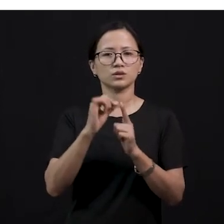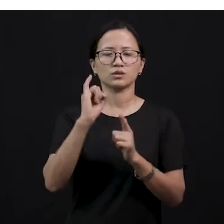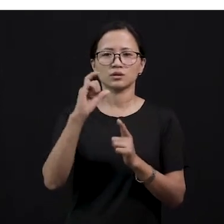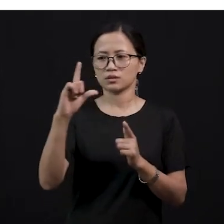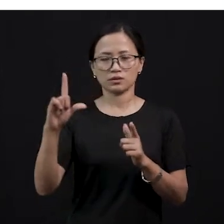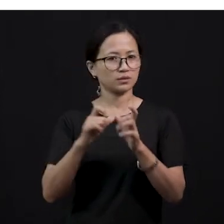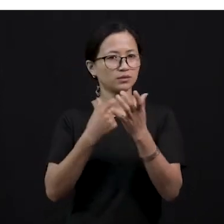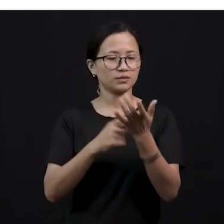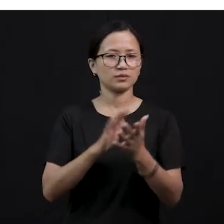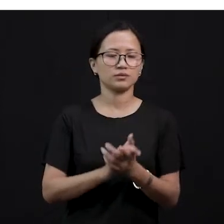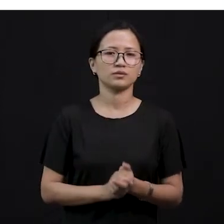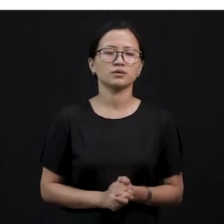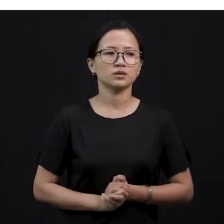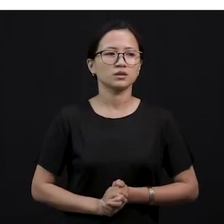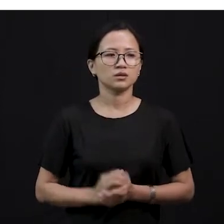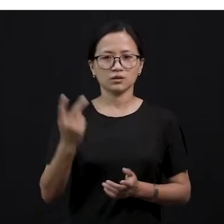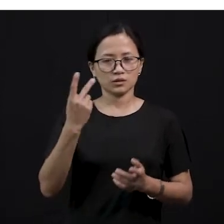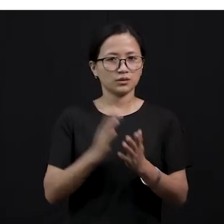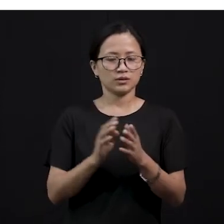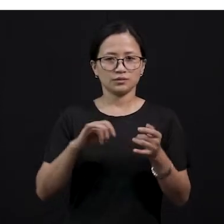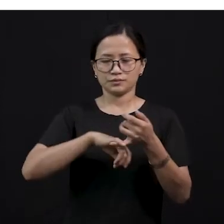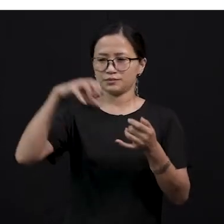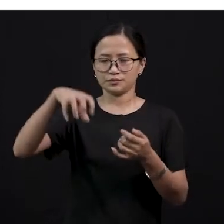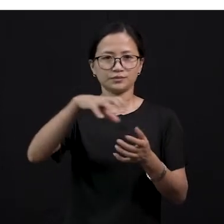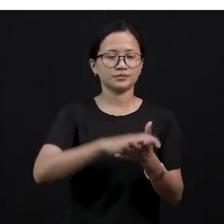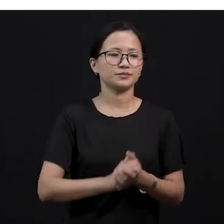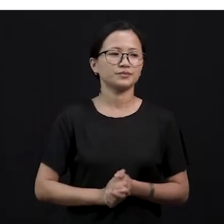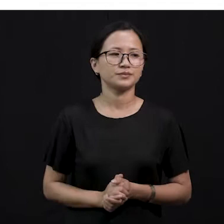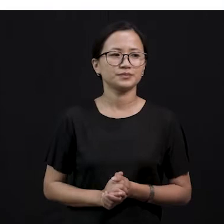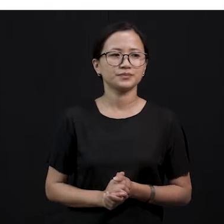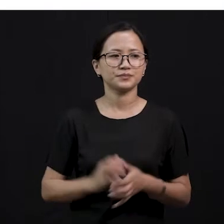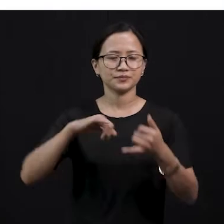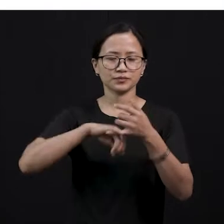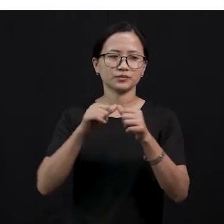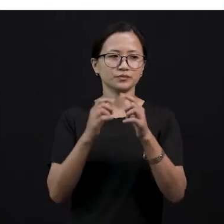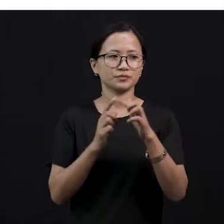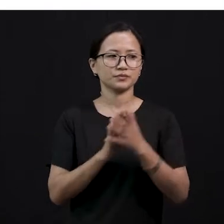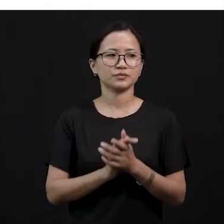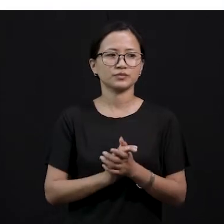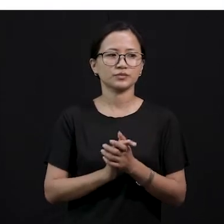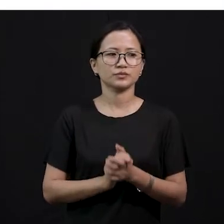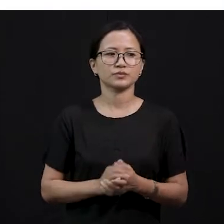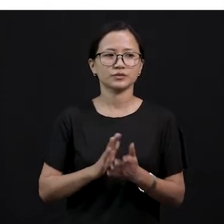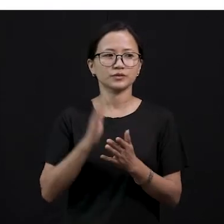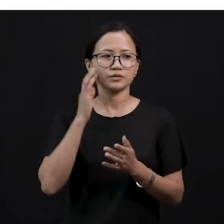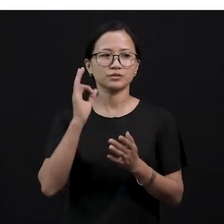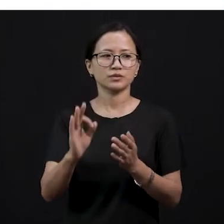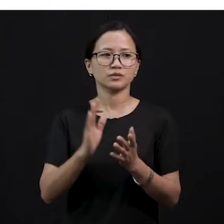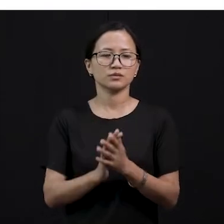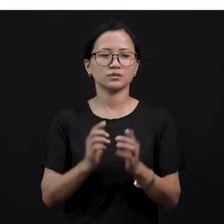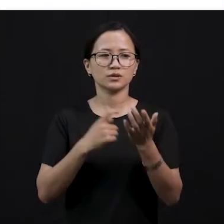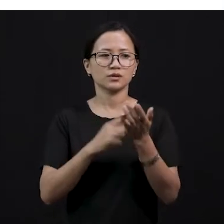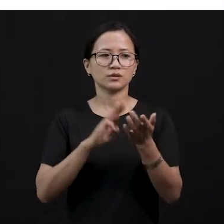of democracy. Relying on these two statements, the highly important role that the media plays in our day-to-day life is